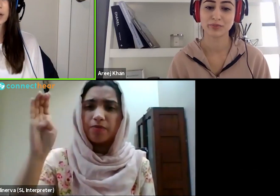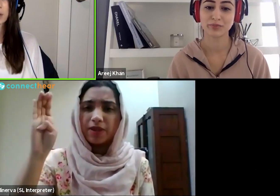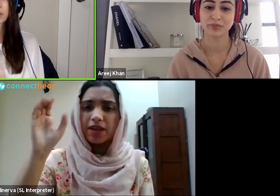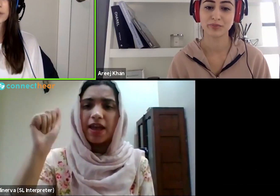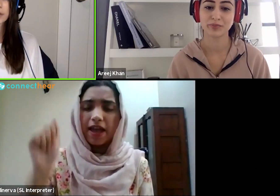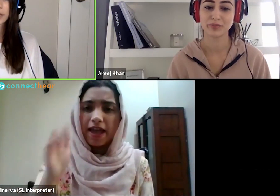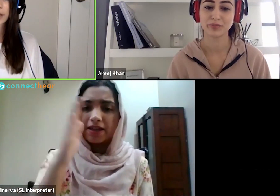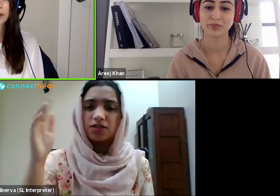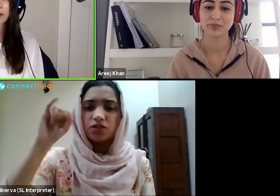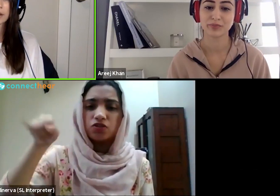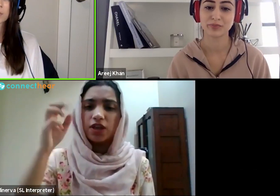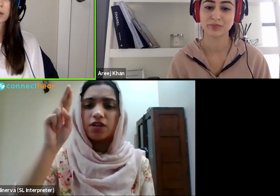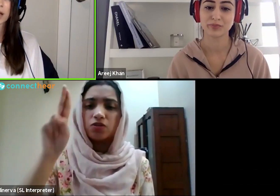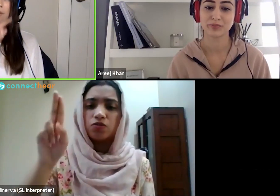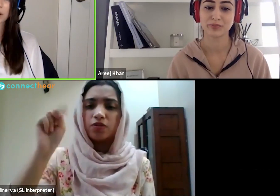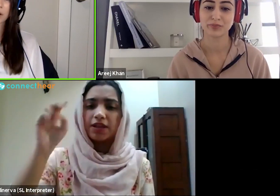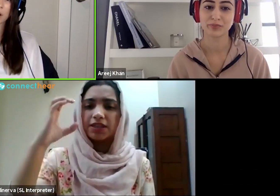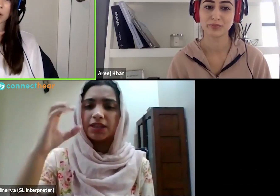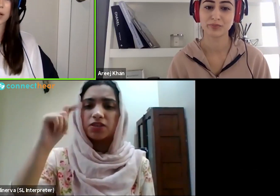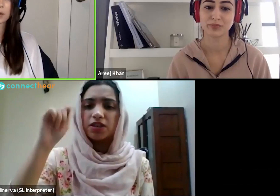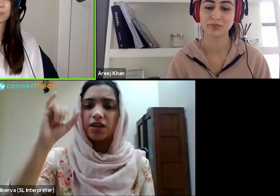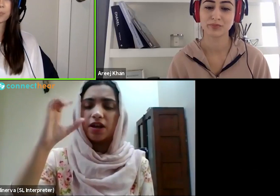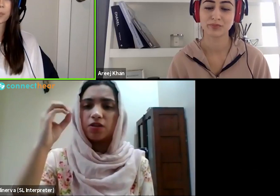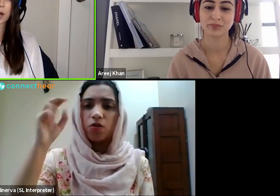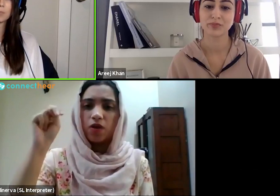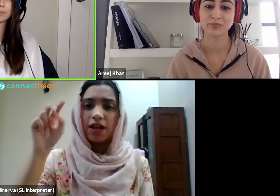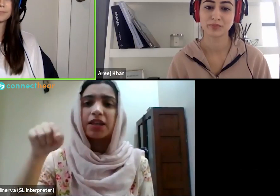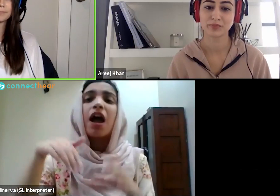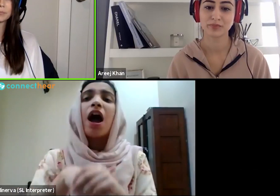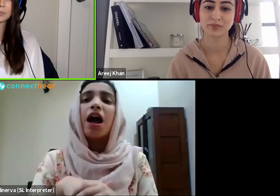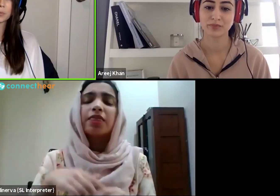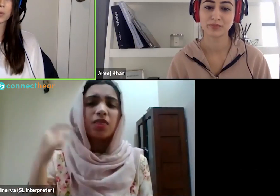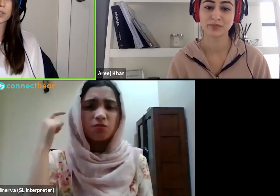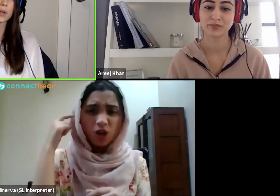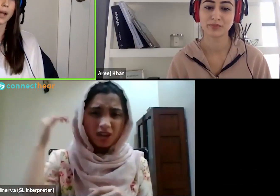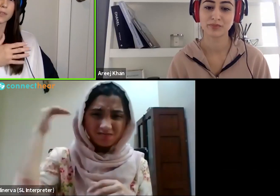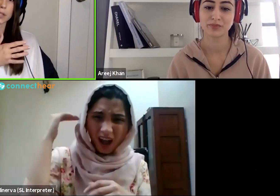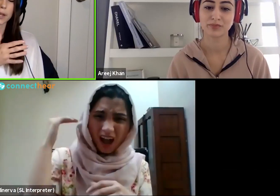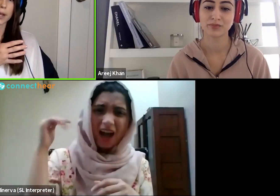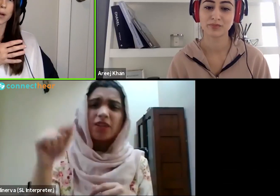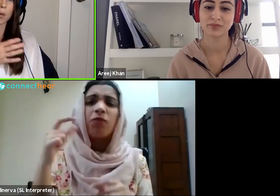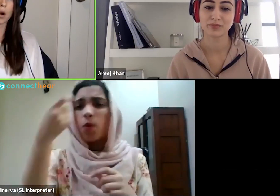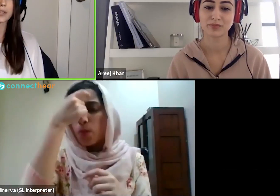is where the cilia should be alive in our cochlea. We do not have the